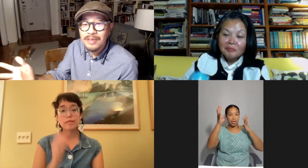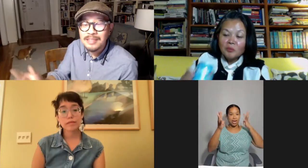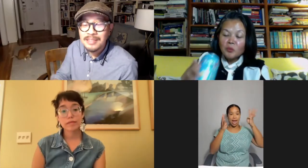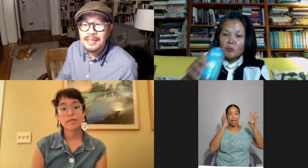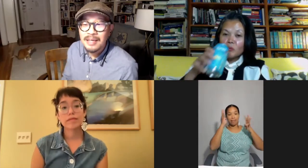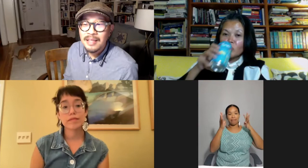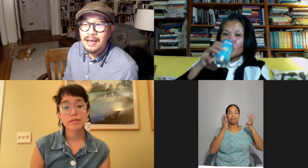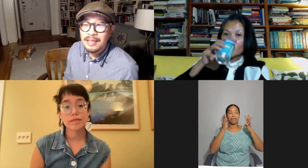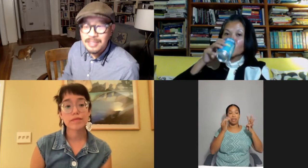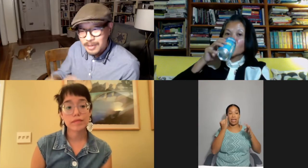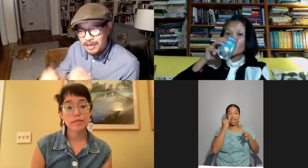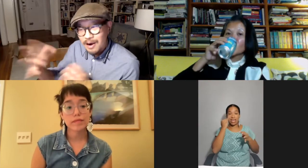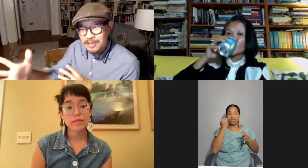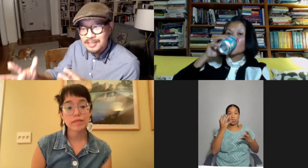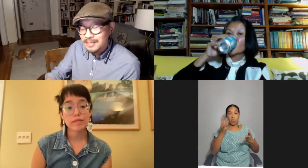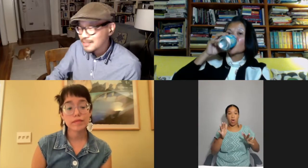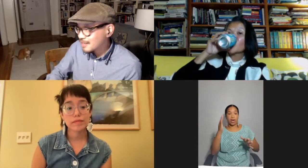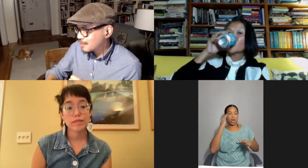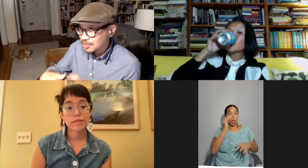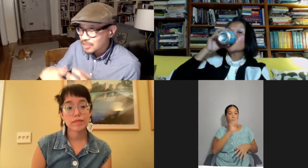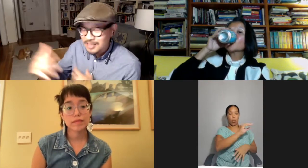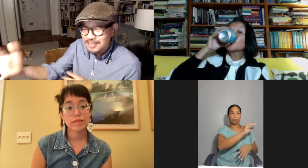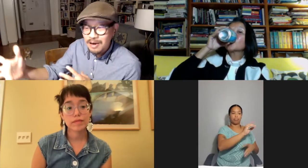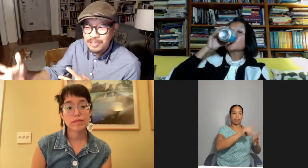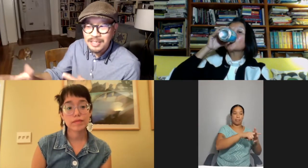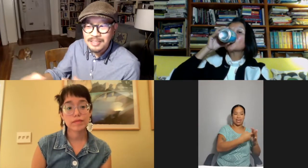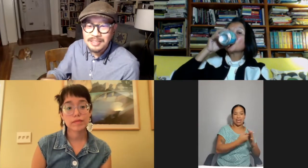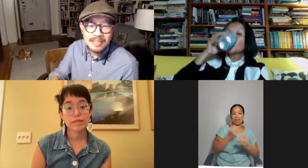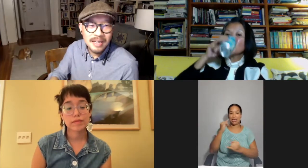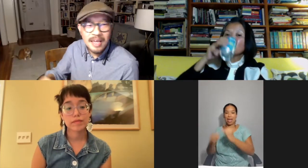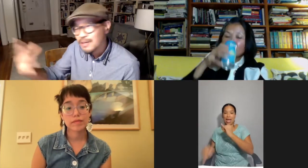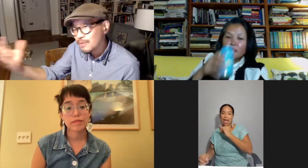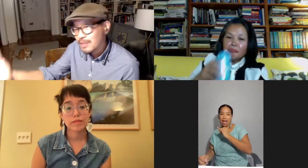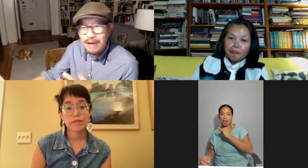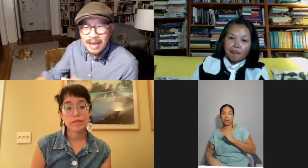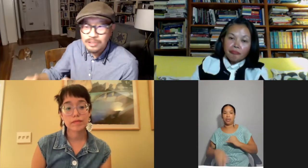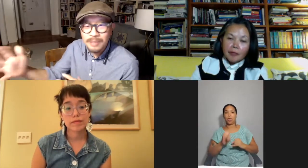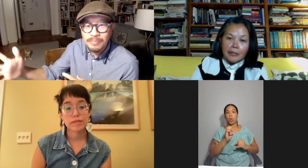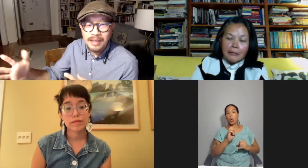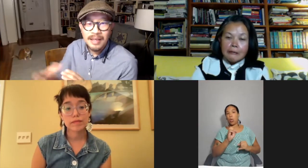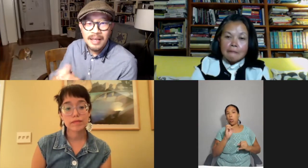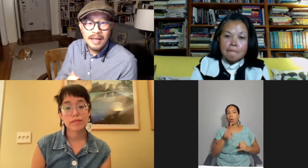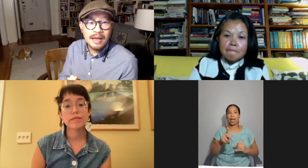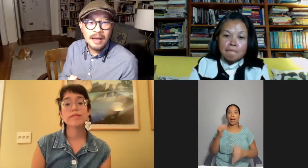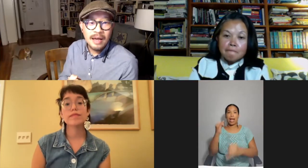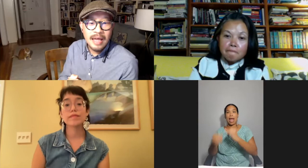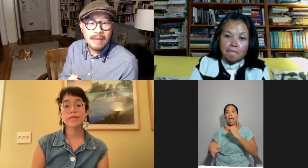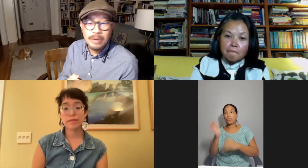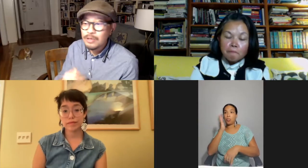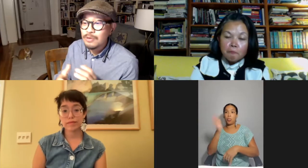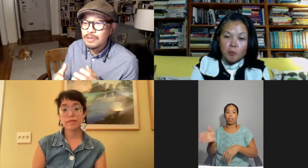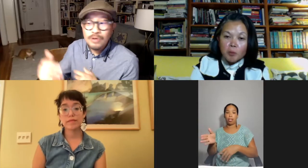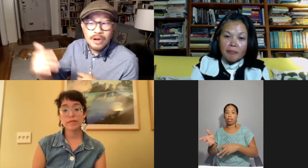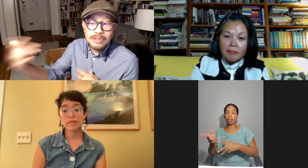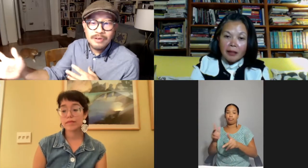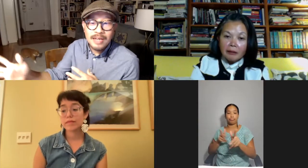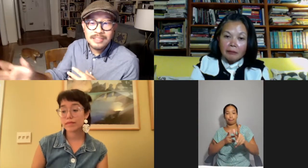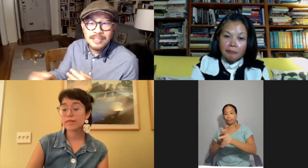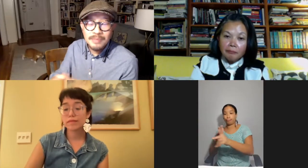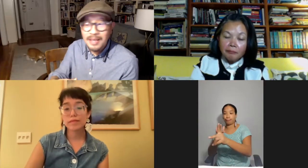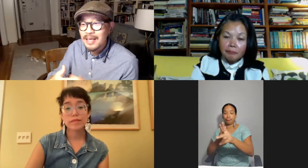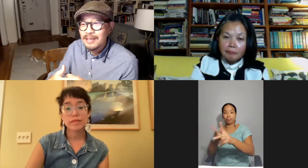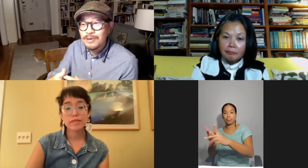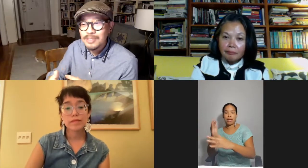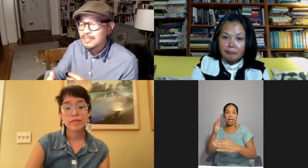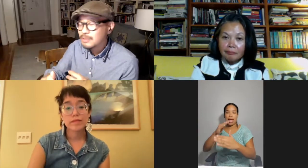so obvious. It's going to be a car scene. It's going to be a car chase, and it's going to end with a crash or something. But you know that the crash